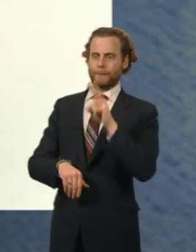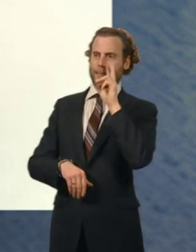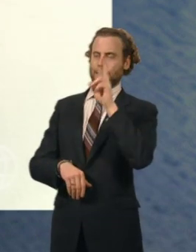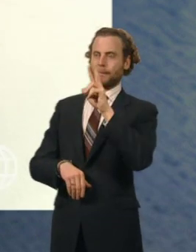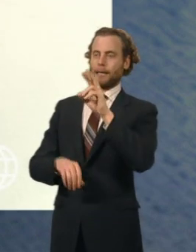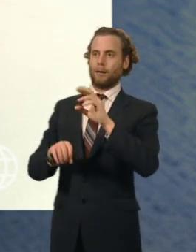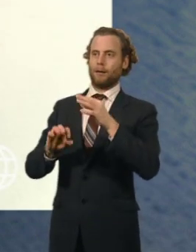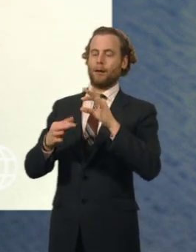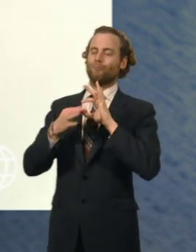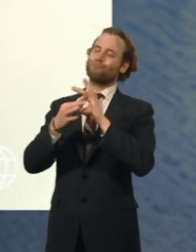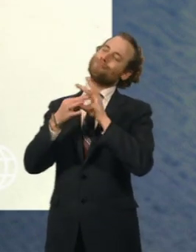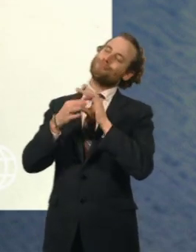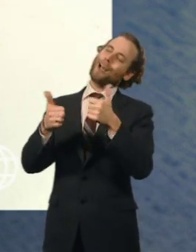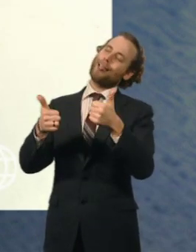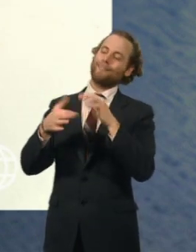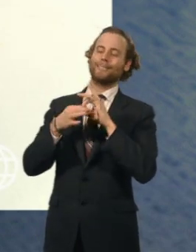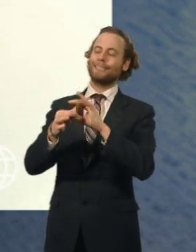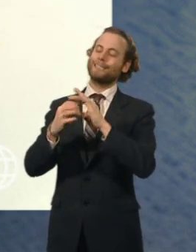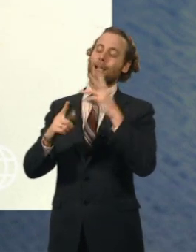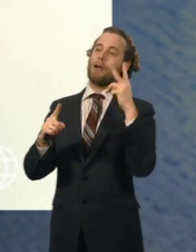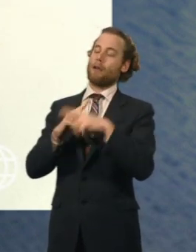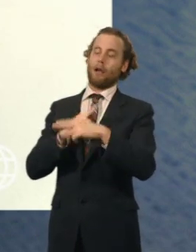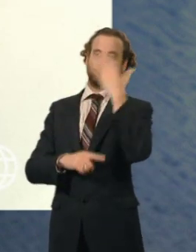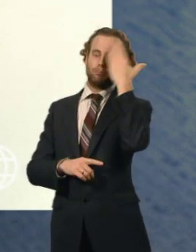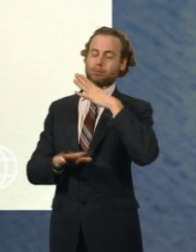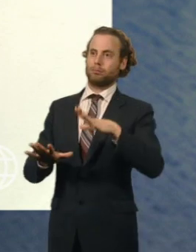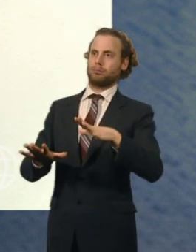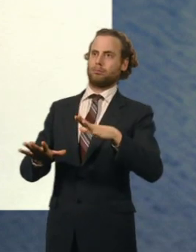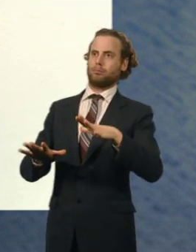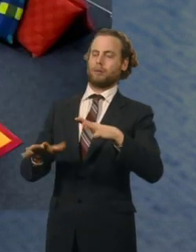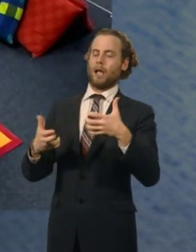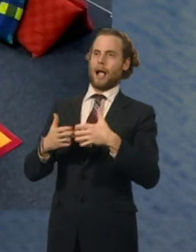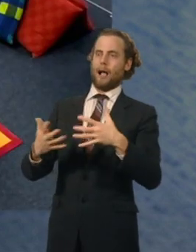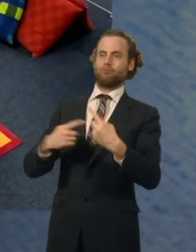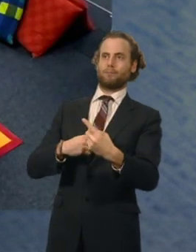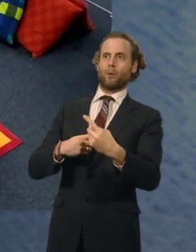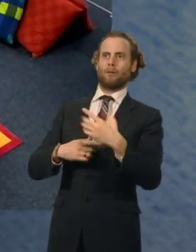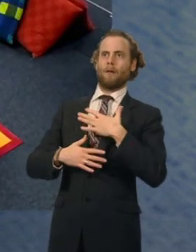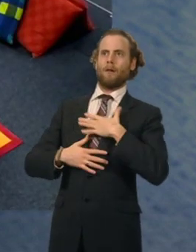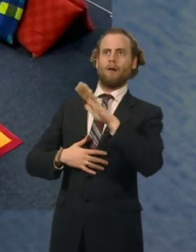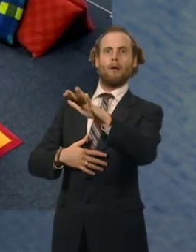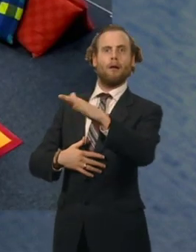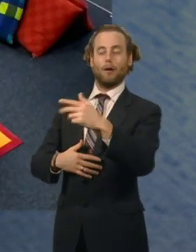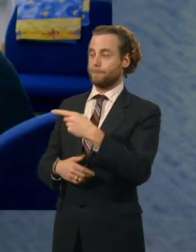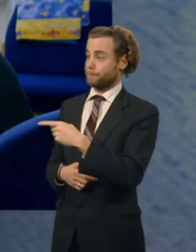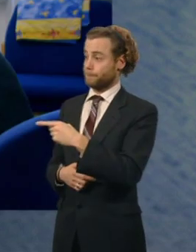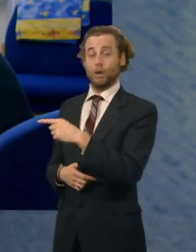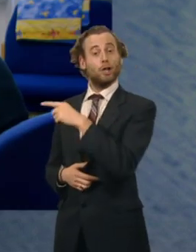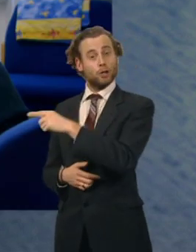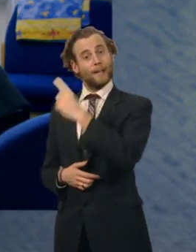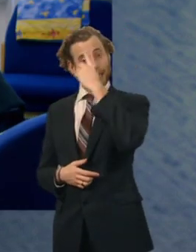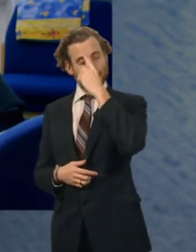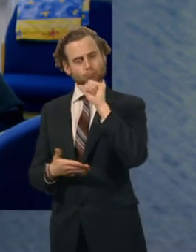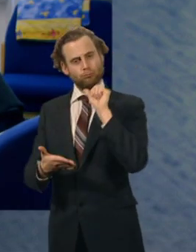loss of contact with, if the relationship's developing well, a very loved figure. She believes with the right